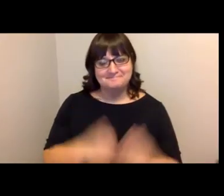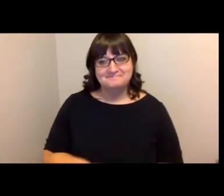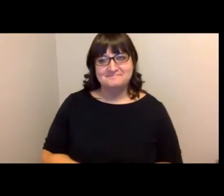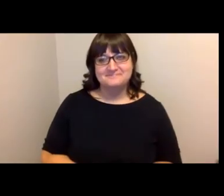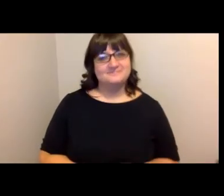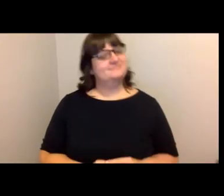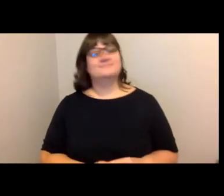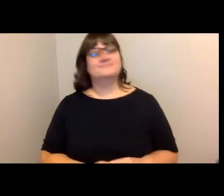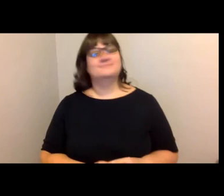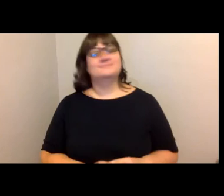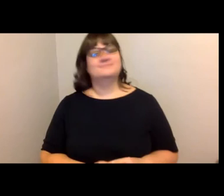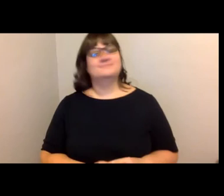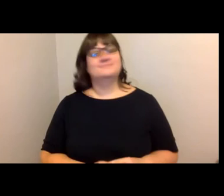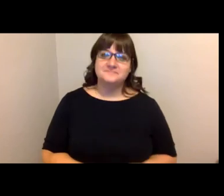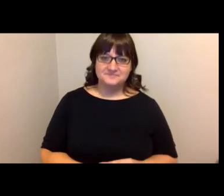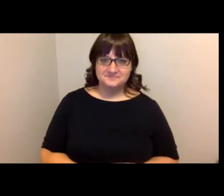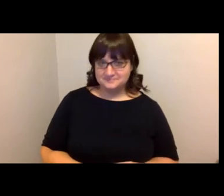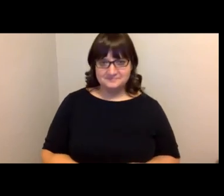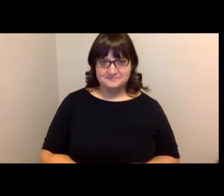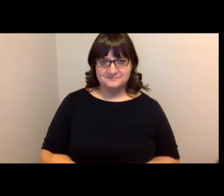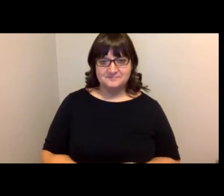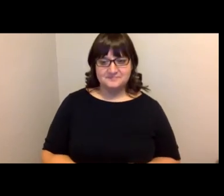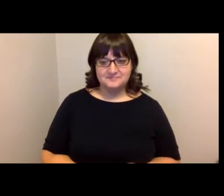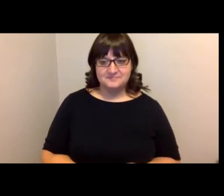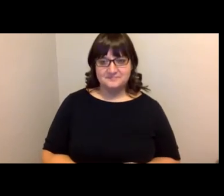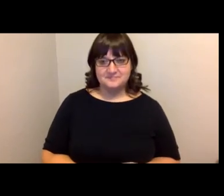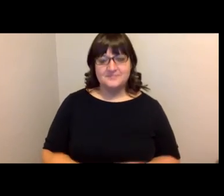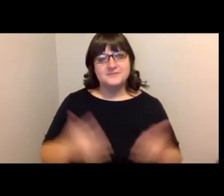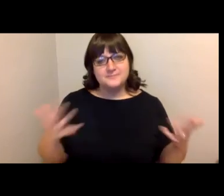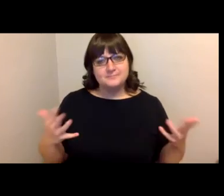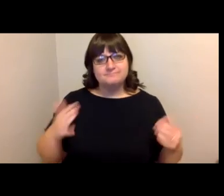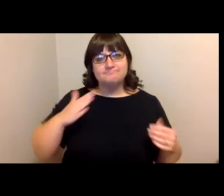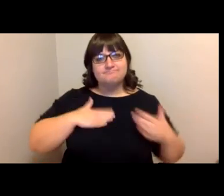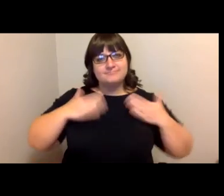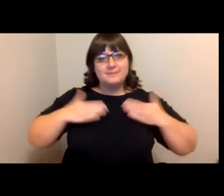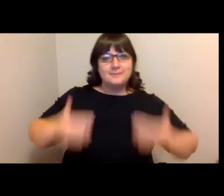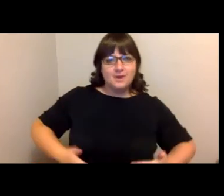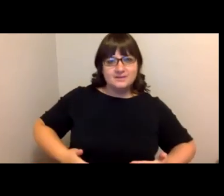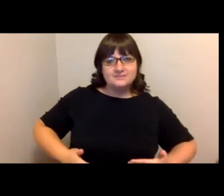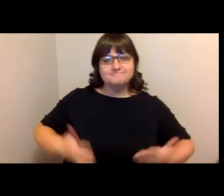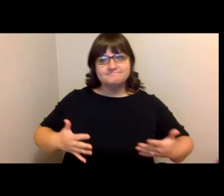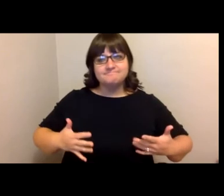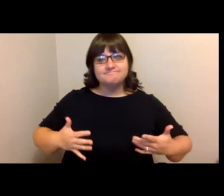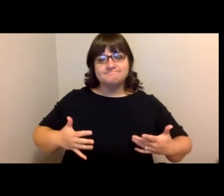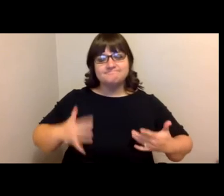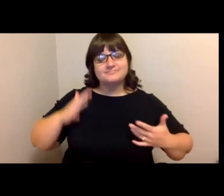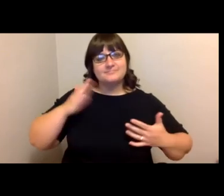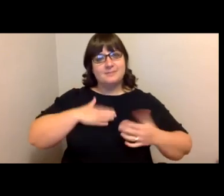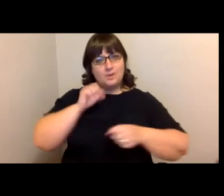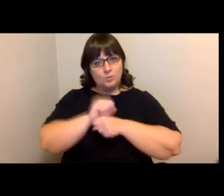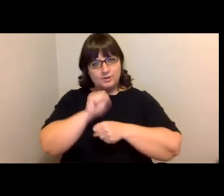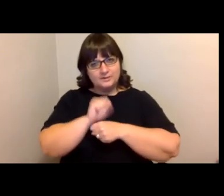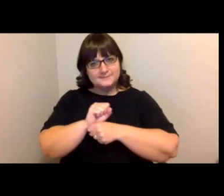Yeah, and so with being the body that I am, with being the creator that I am, I can't